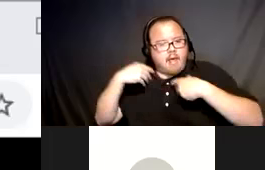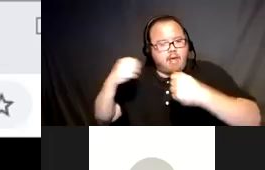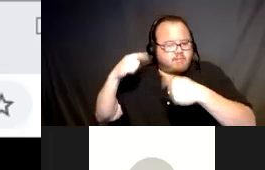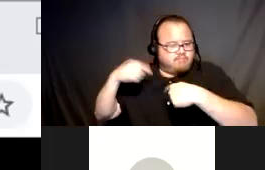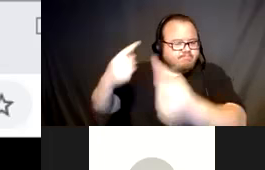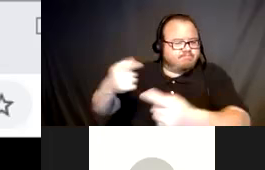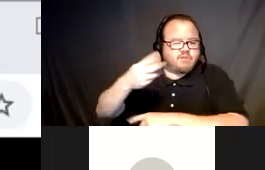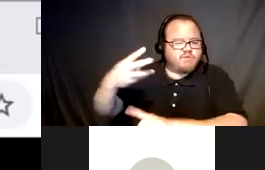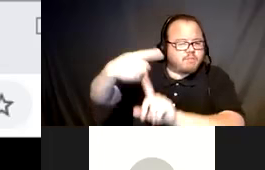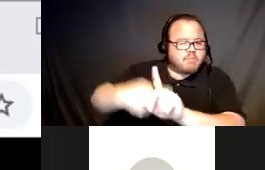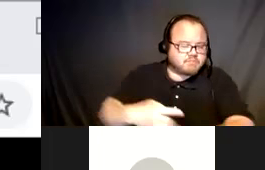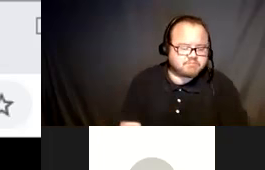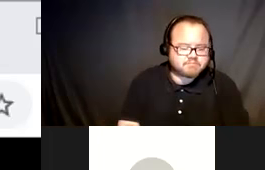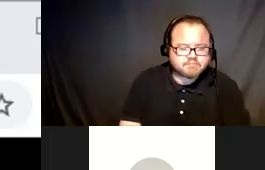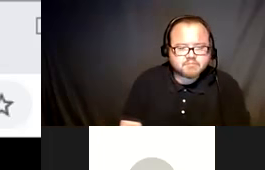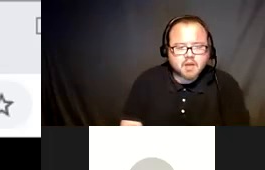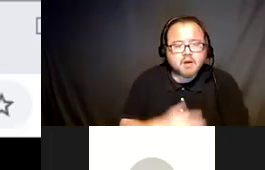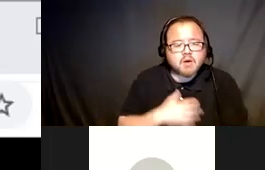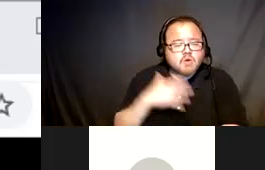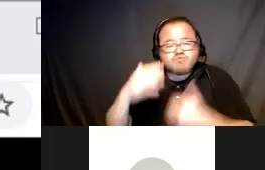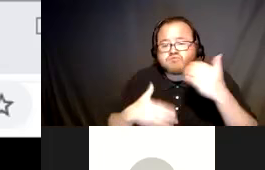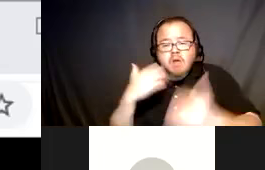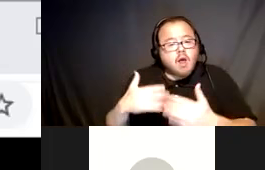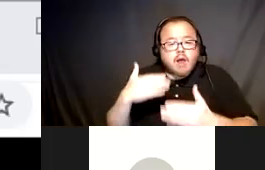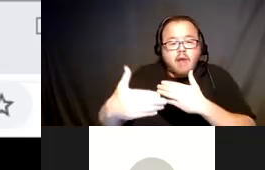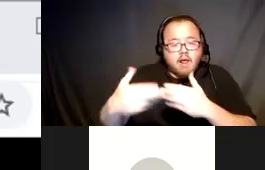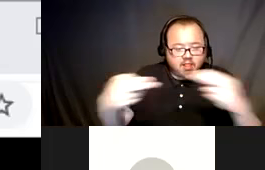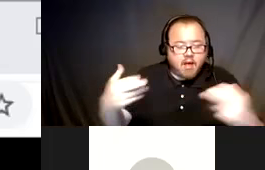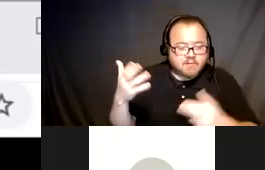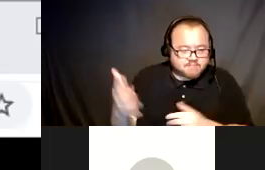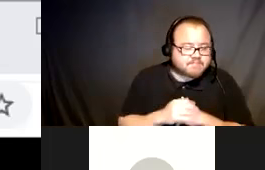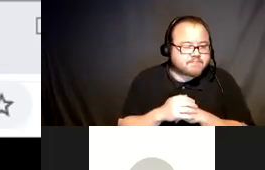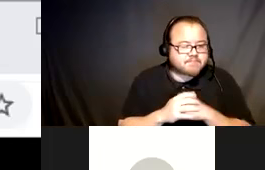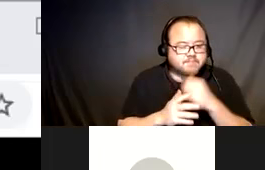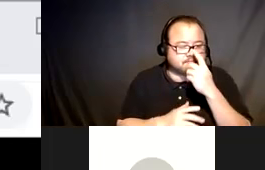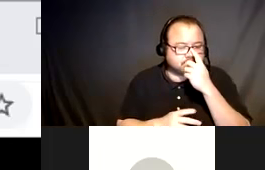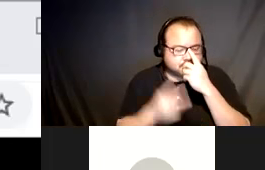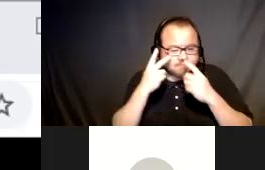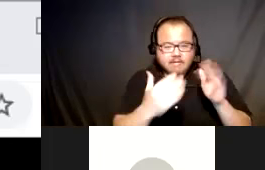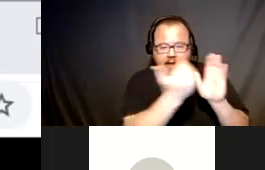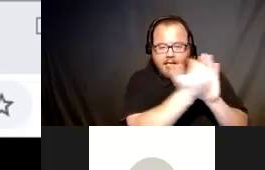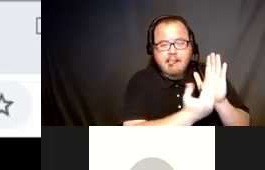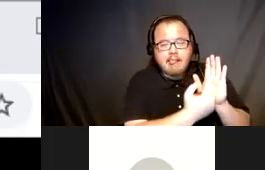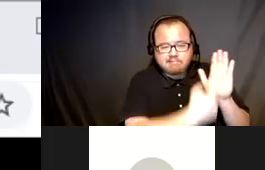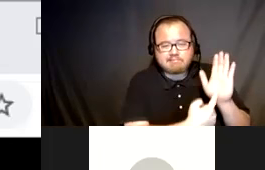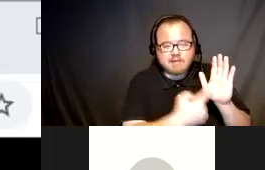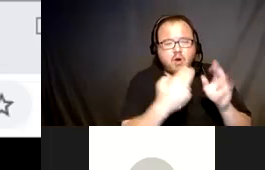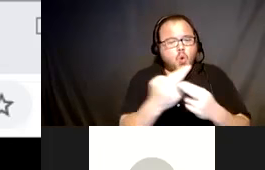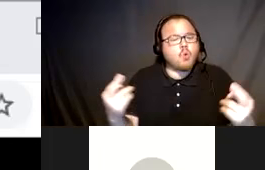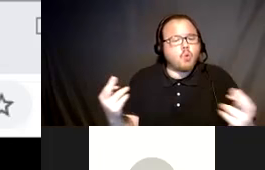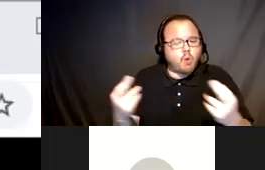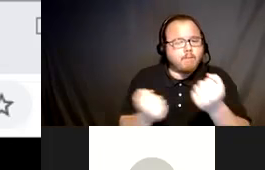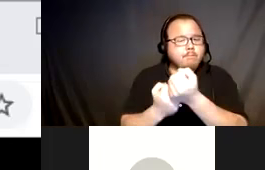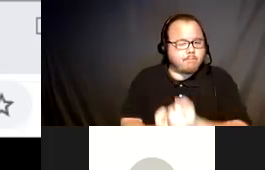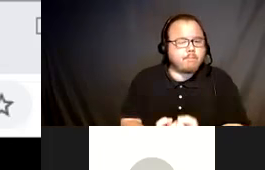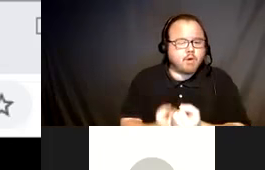months. And so as we move to our next slide, you'll see here a list of some of the resources and supports we